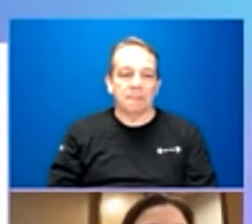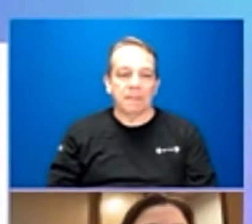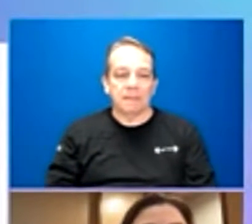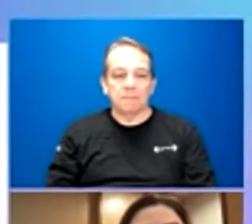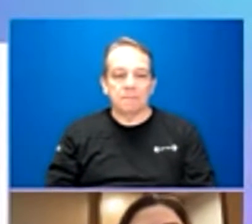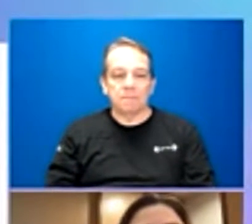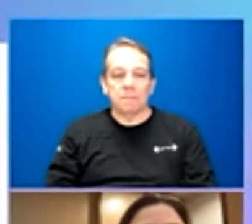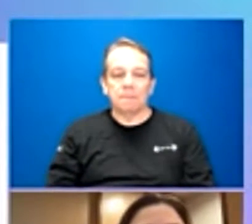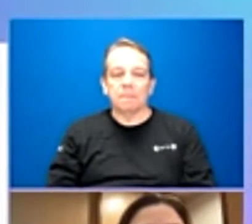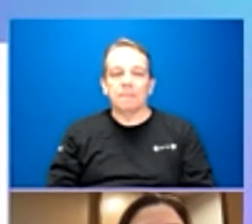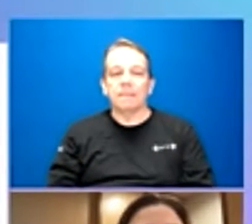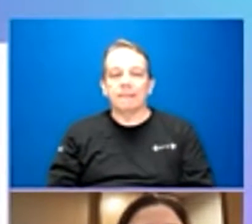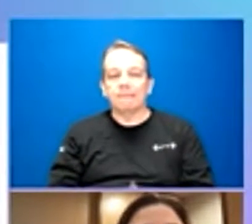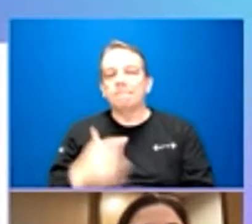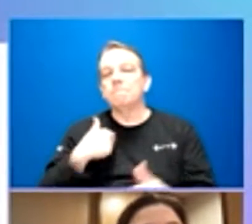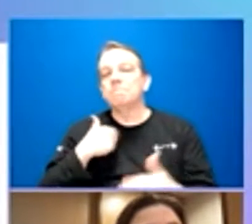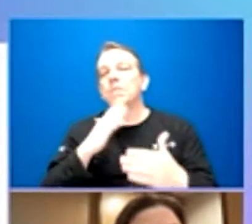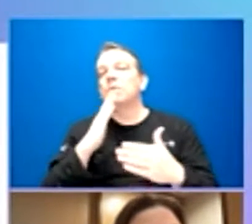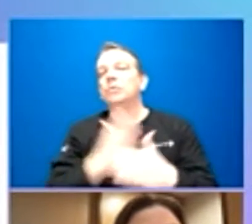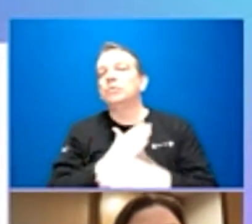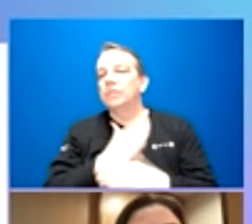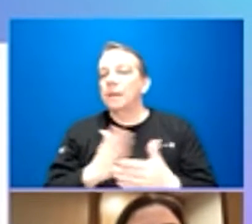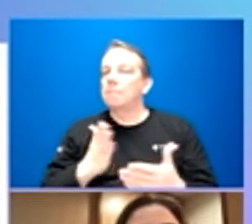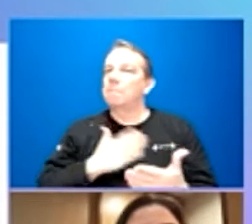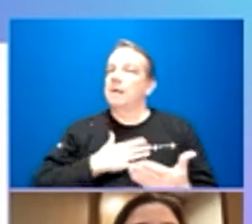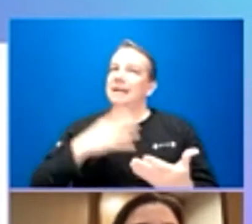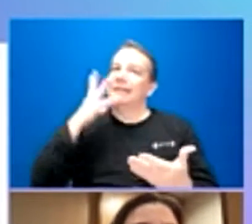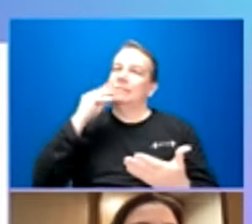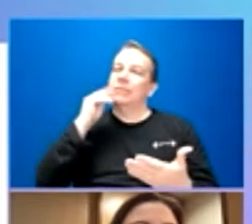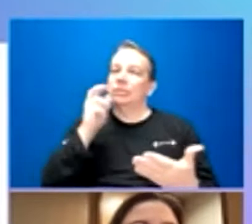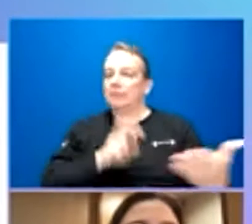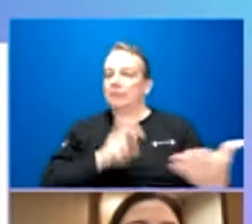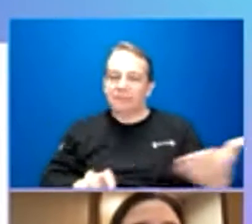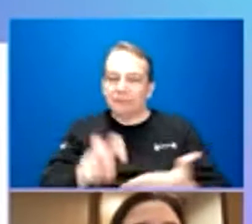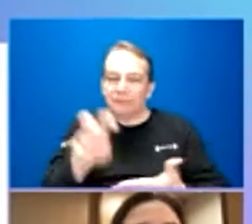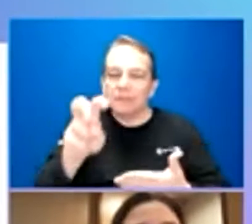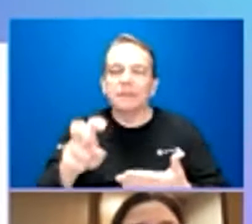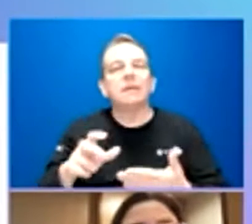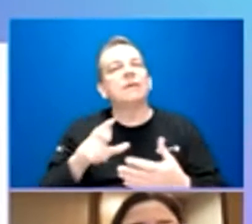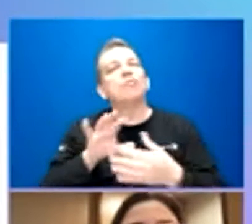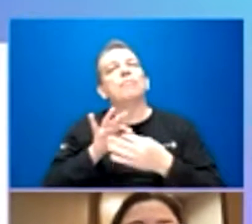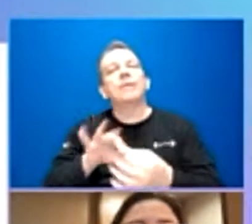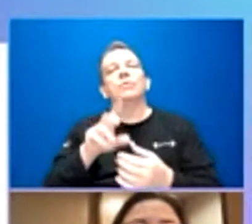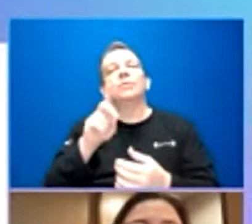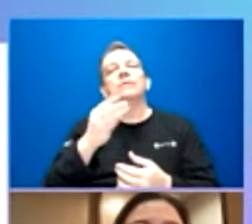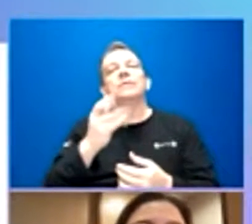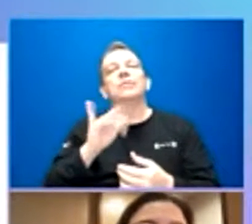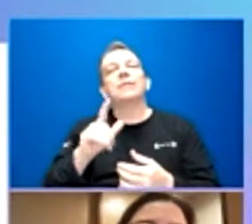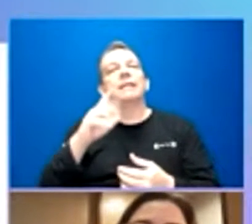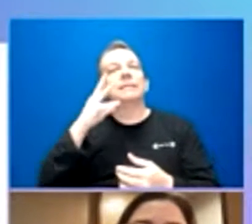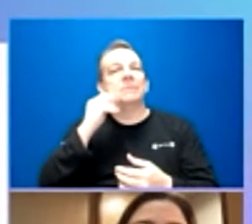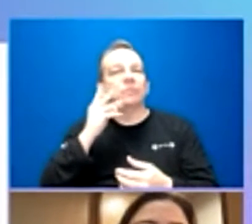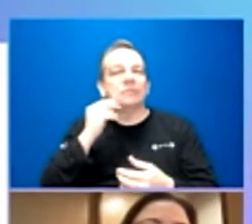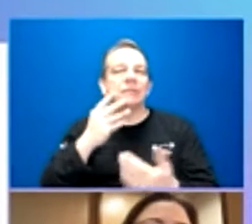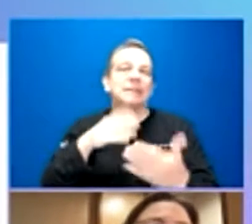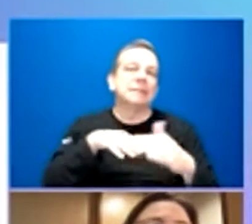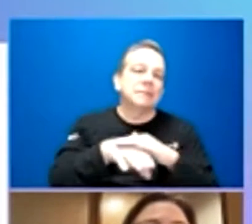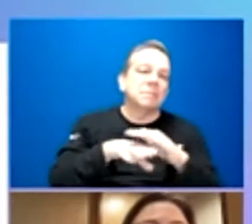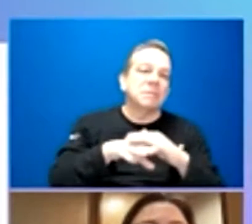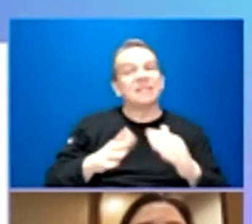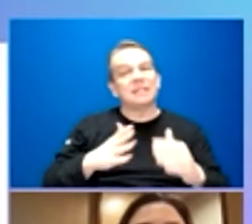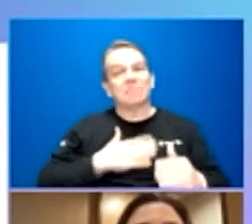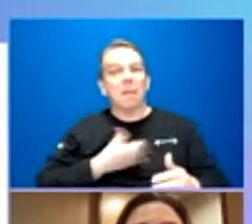So today I wanted to share first my journey when it comes to digital accessibility. And like most people, it's a personal